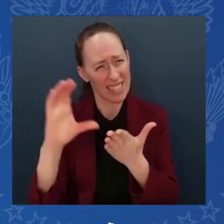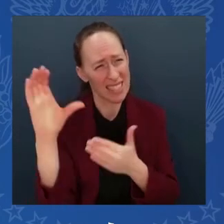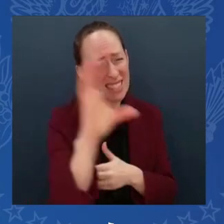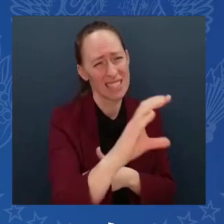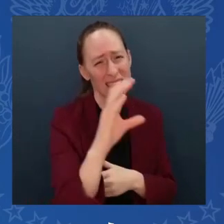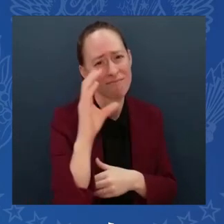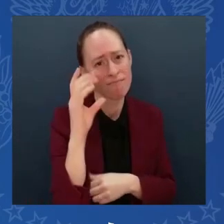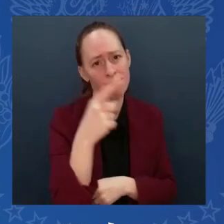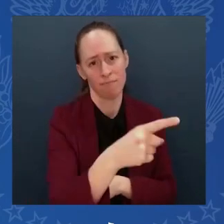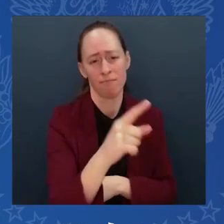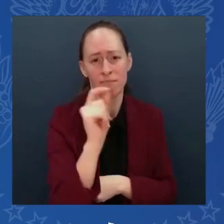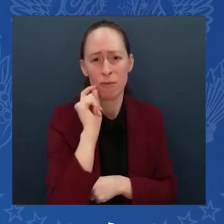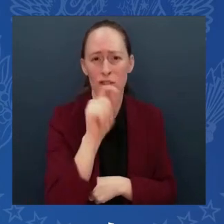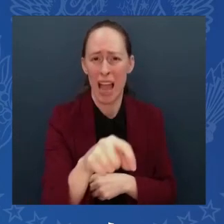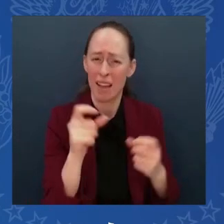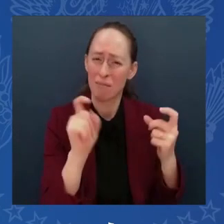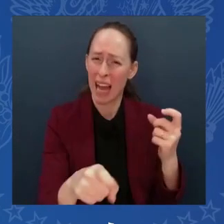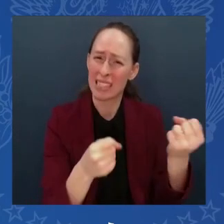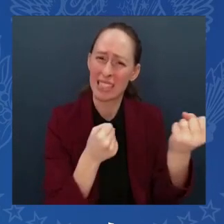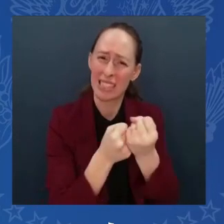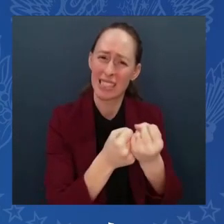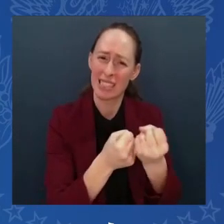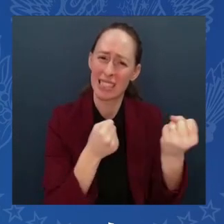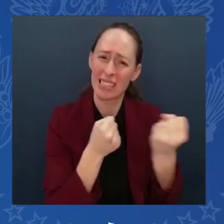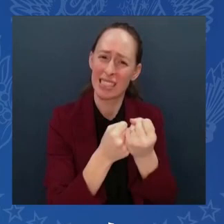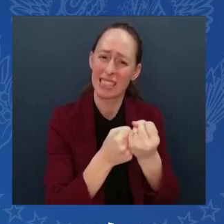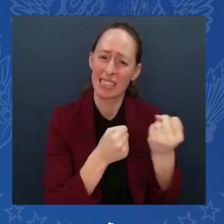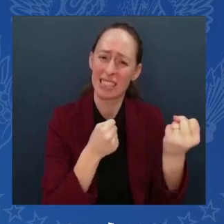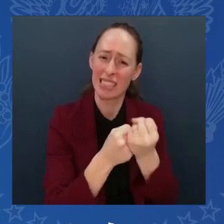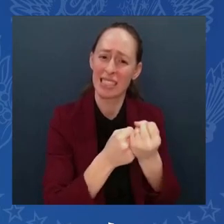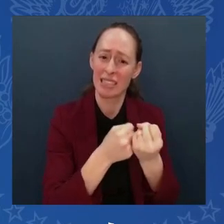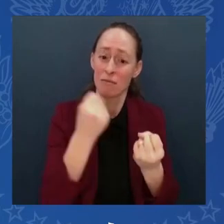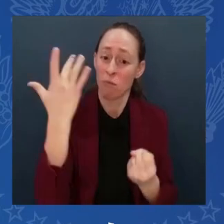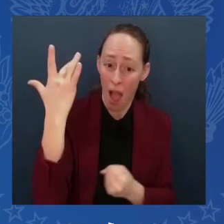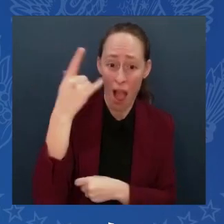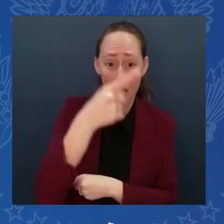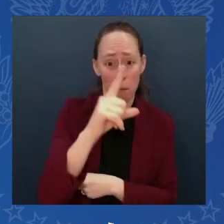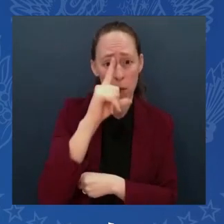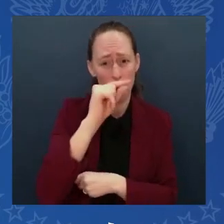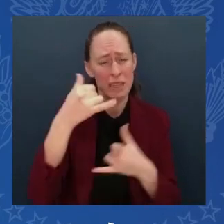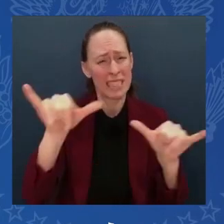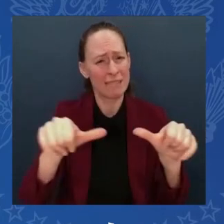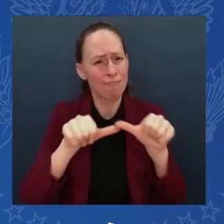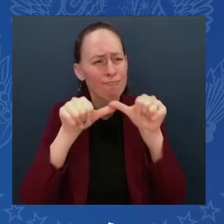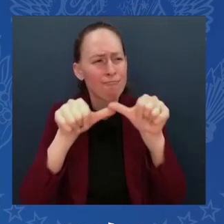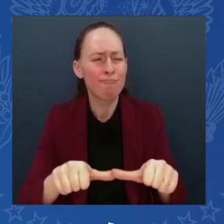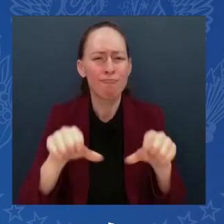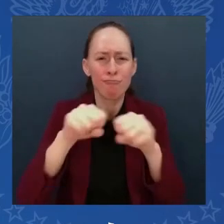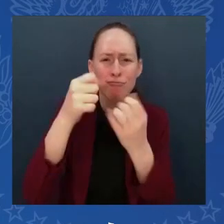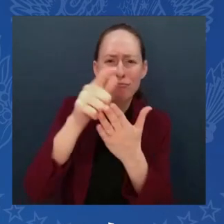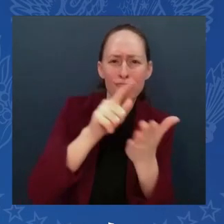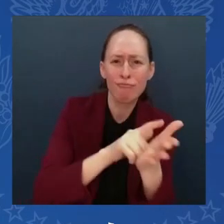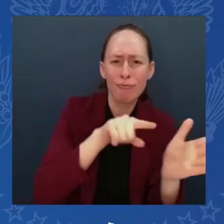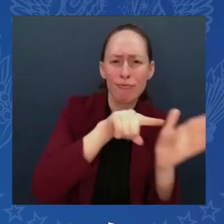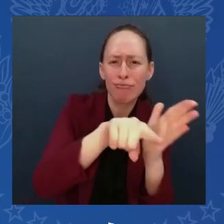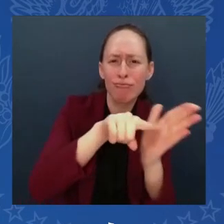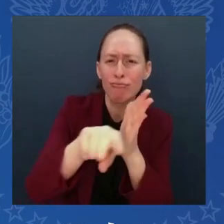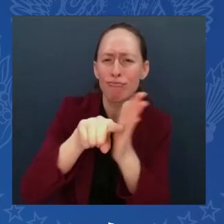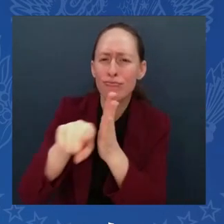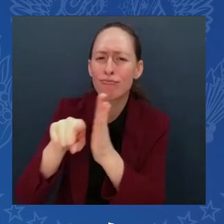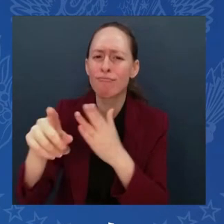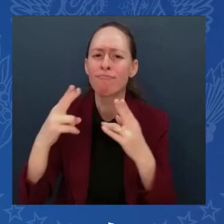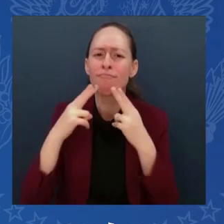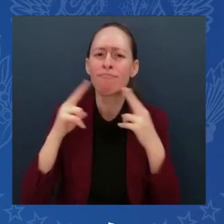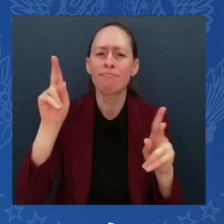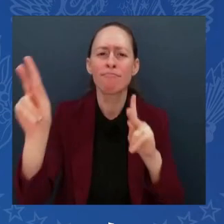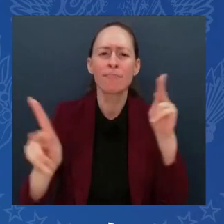onslaughts and war crimes. You know, there was a bipartisan Senate vote that passed overwhelmingly in the United States Senate to